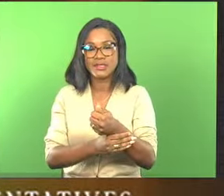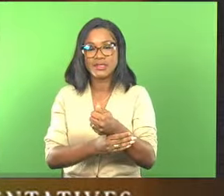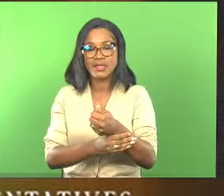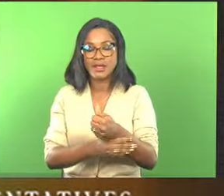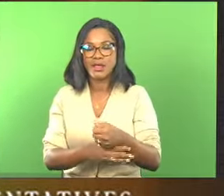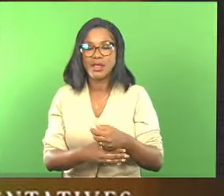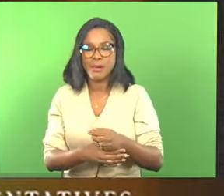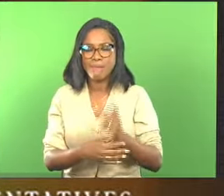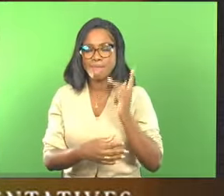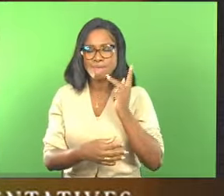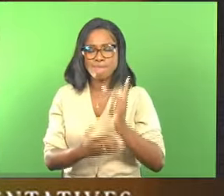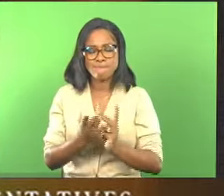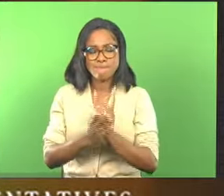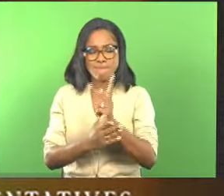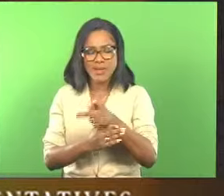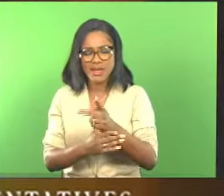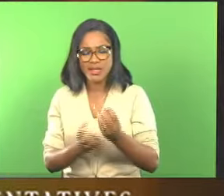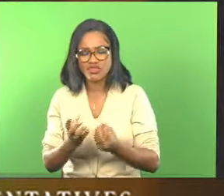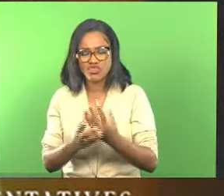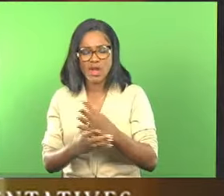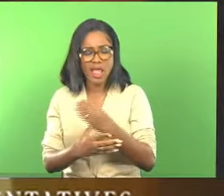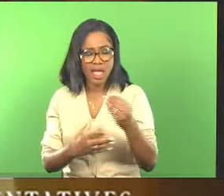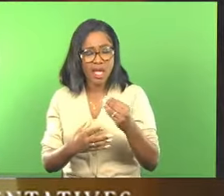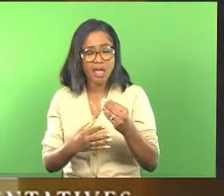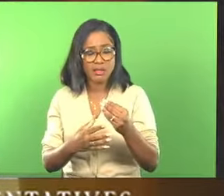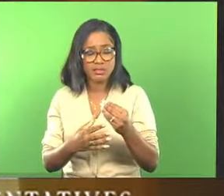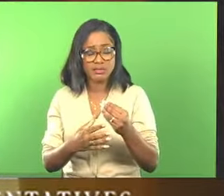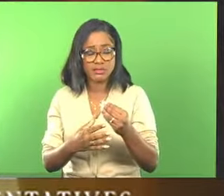horticulture, and food processing.